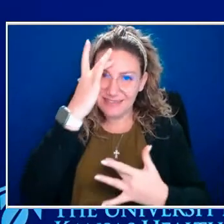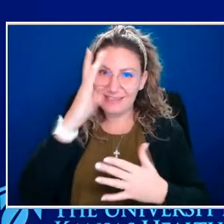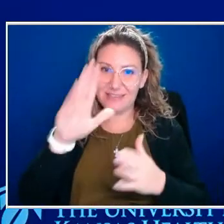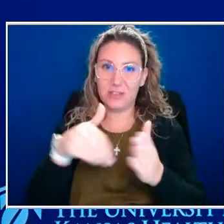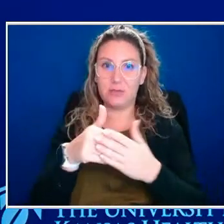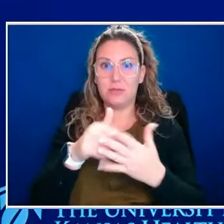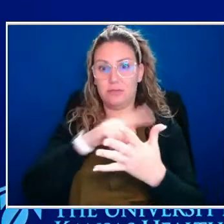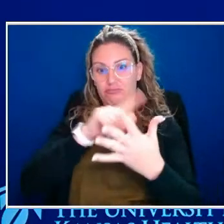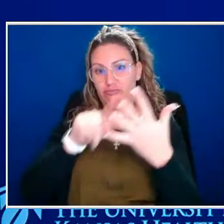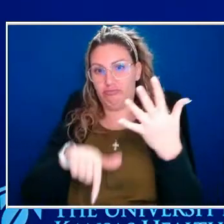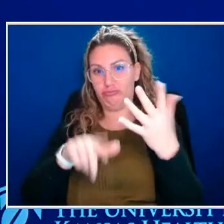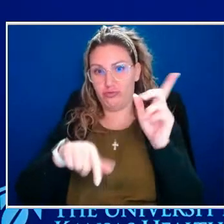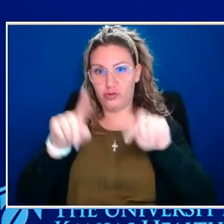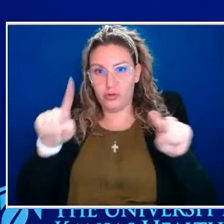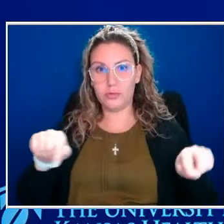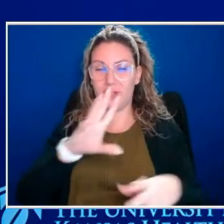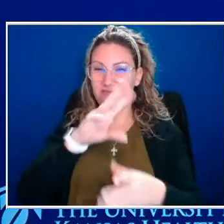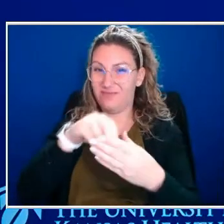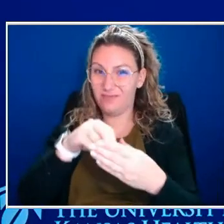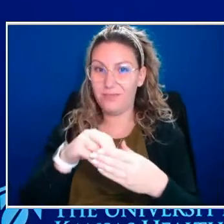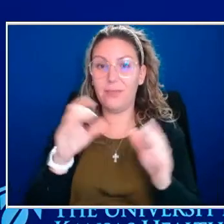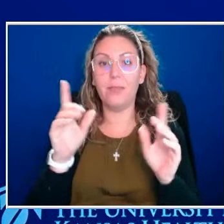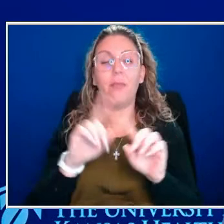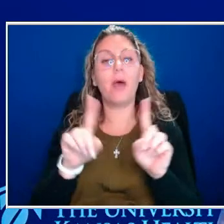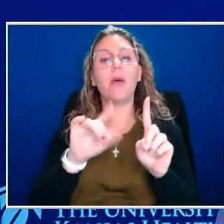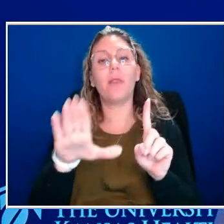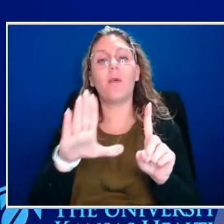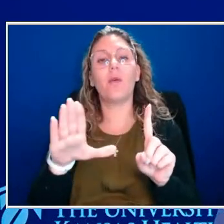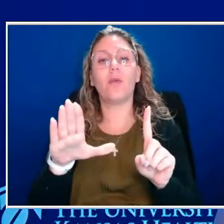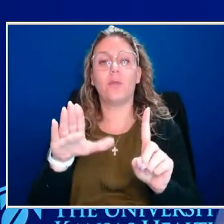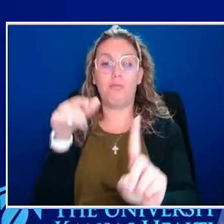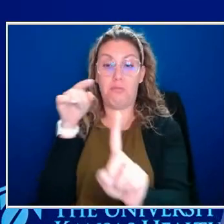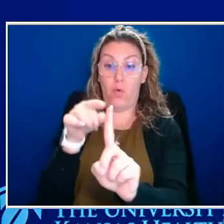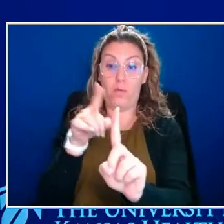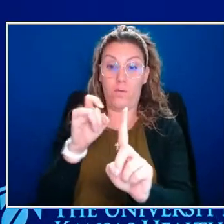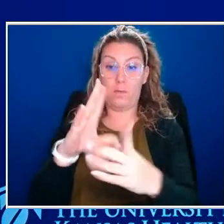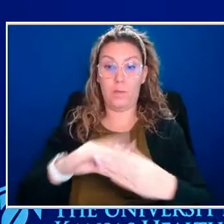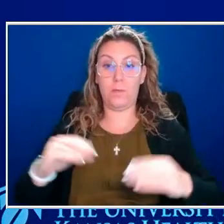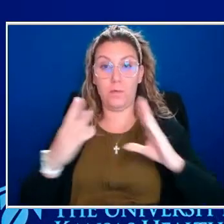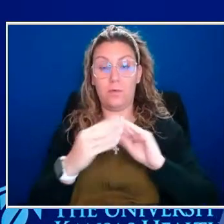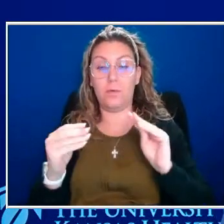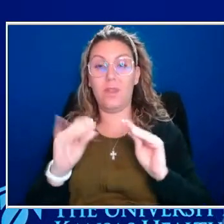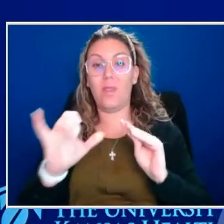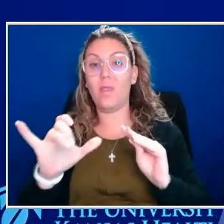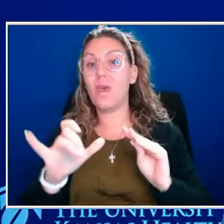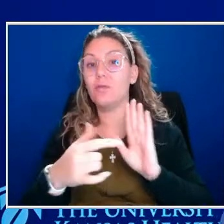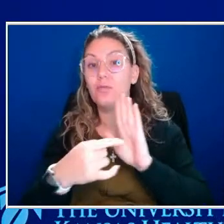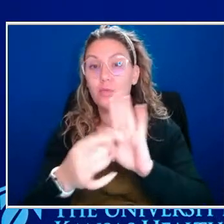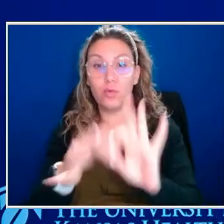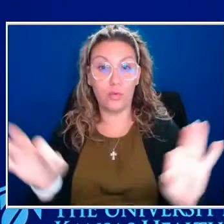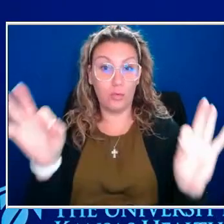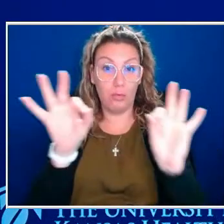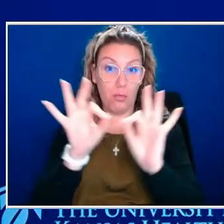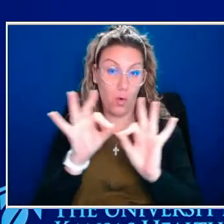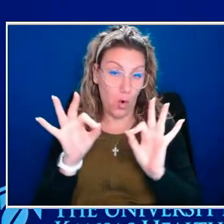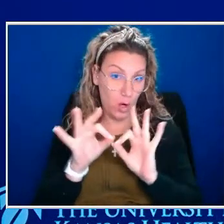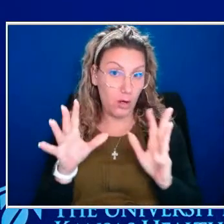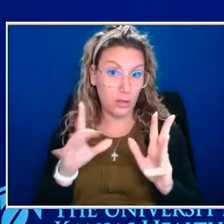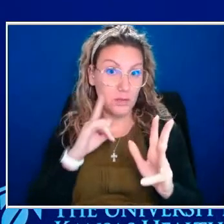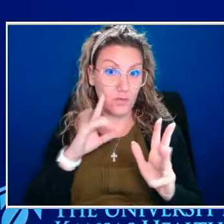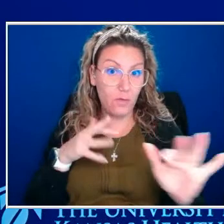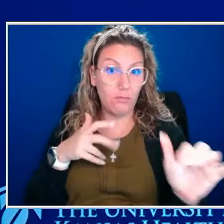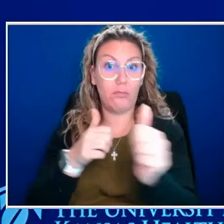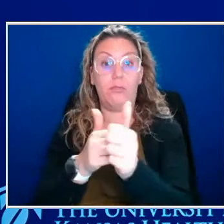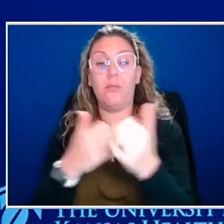play into here, but their main message from this story is that this highlights the importance of actually being up to date with